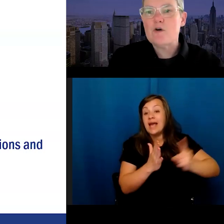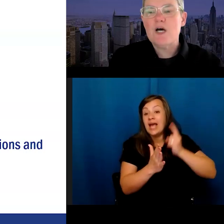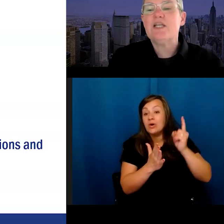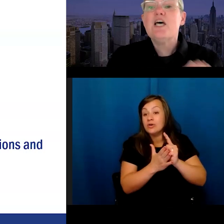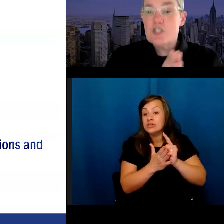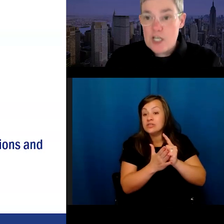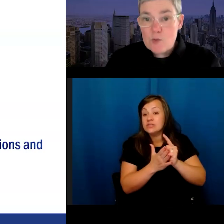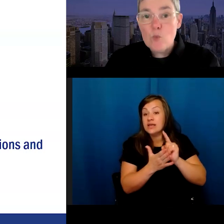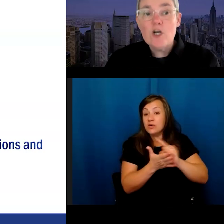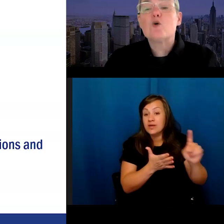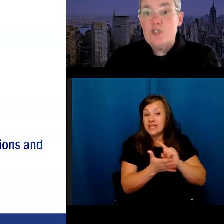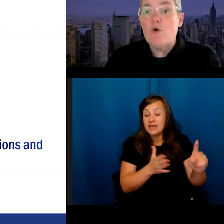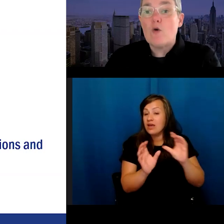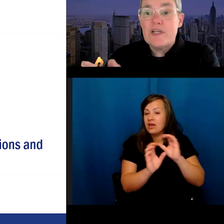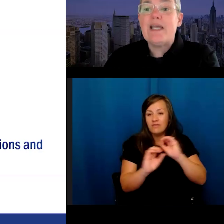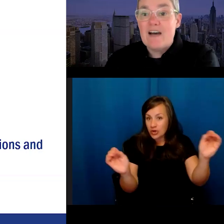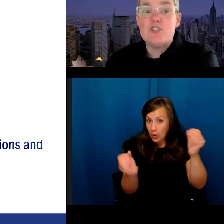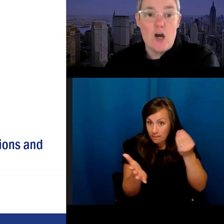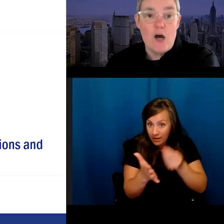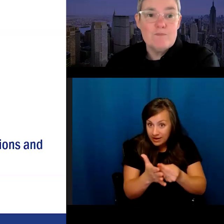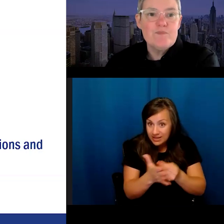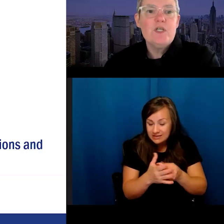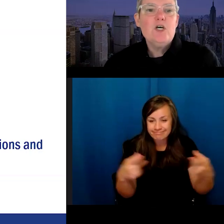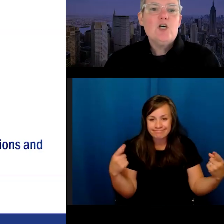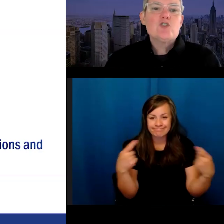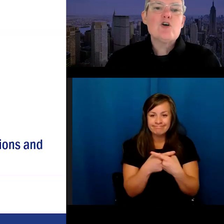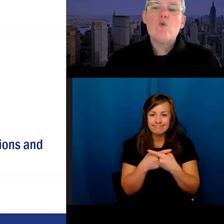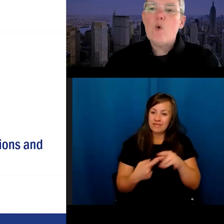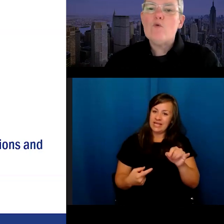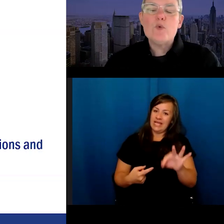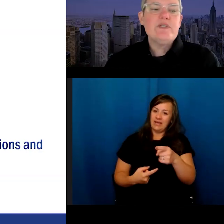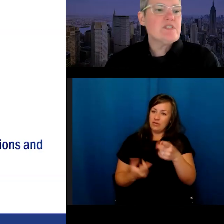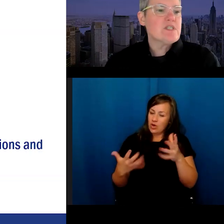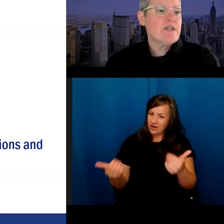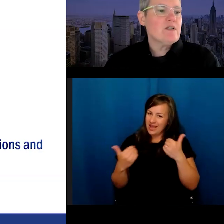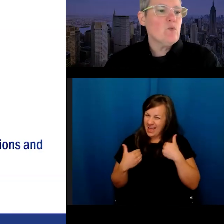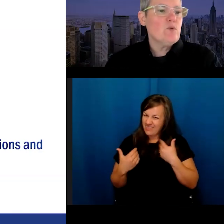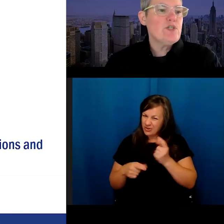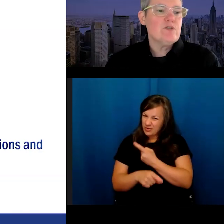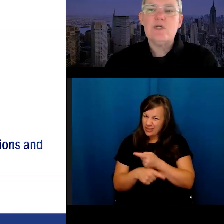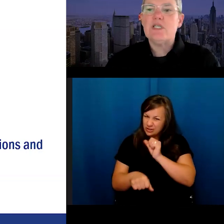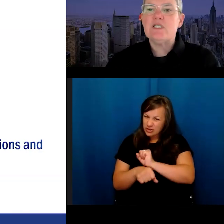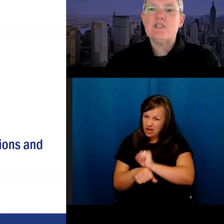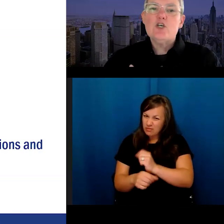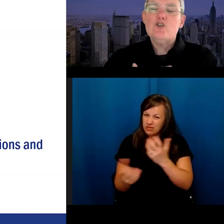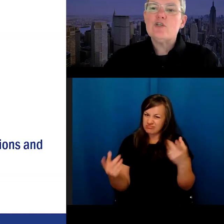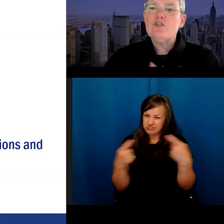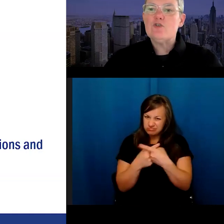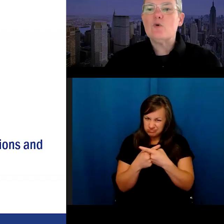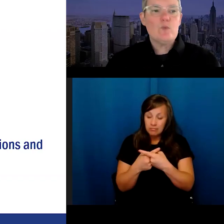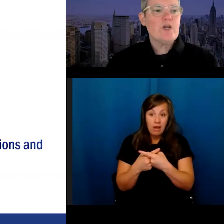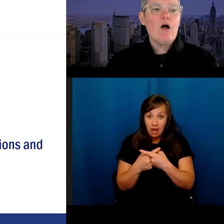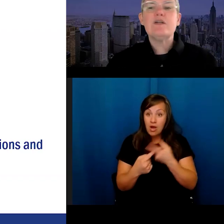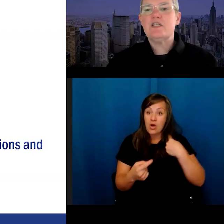little or no money, doesn't work when you already have a job. So what we've decided and what we do is you